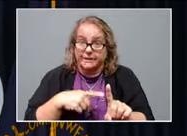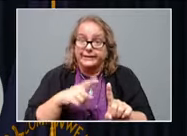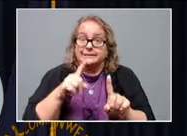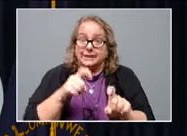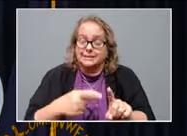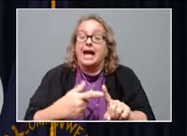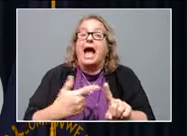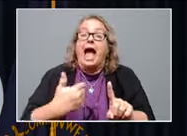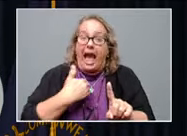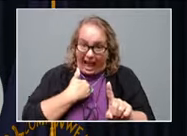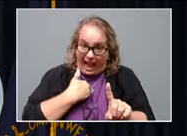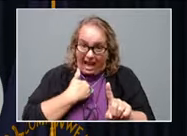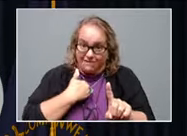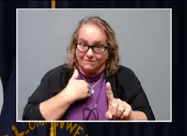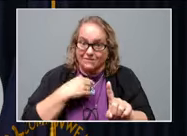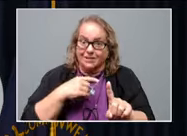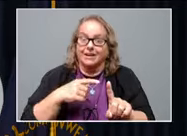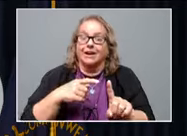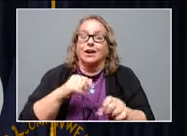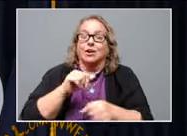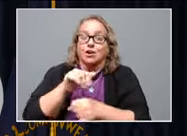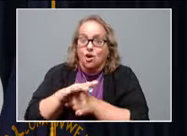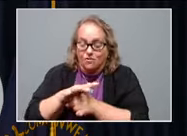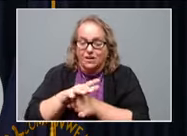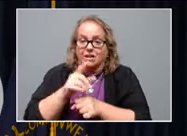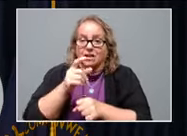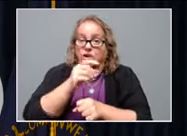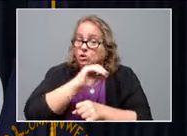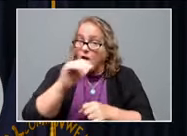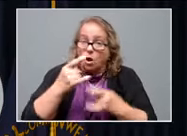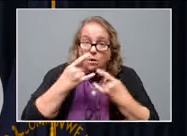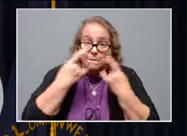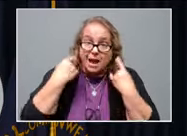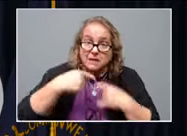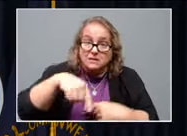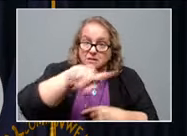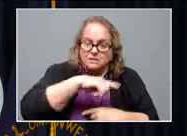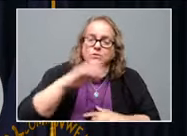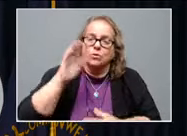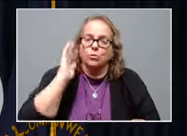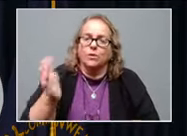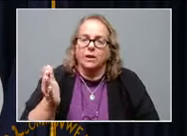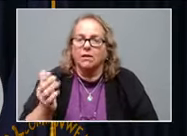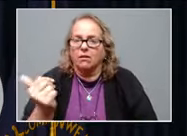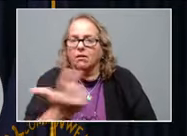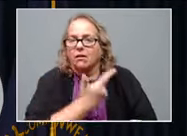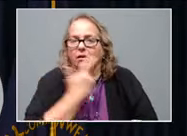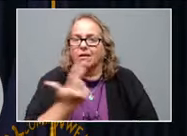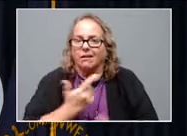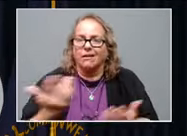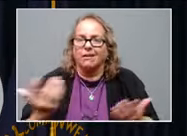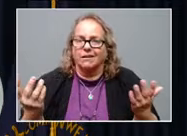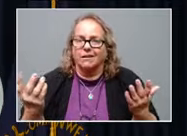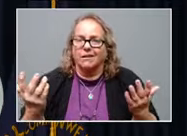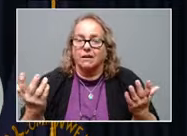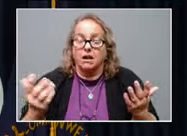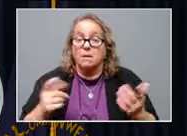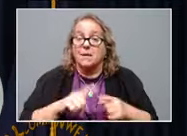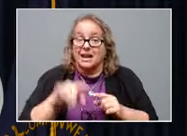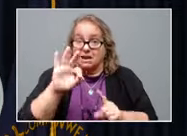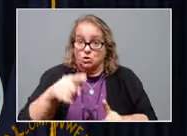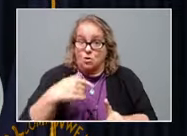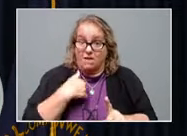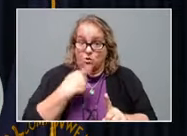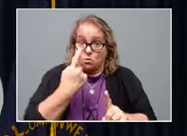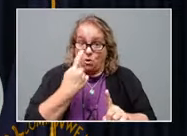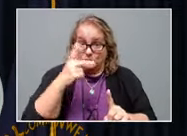to test, though you should after a period of time. I mean, they don't have to test to stay. They can just stay.